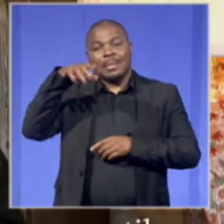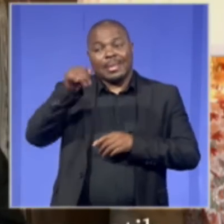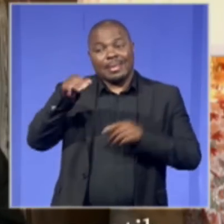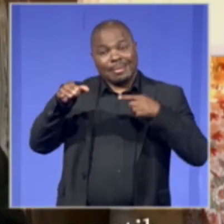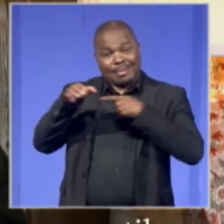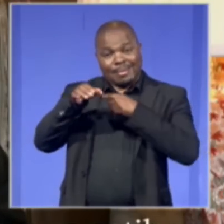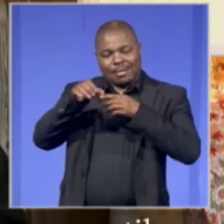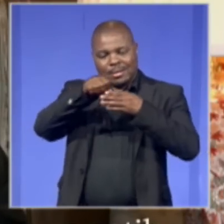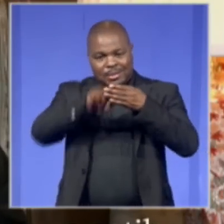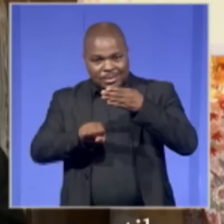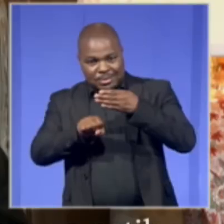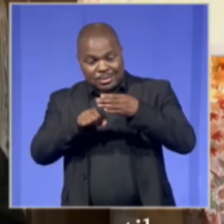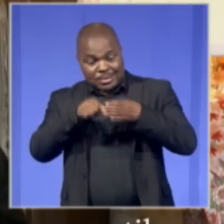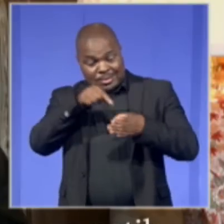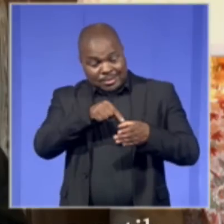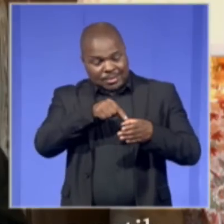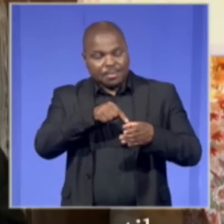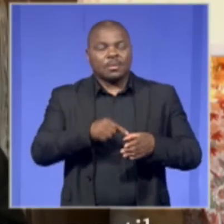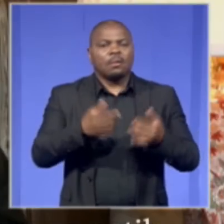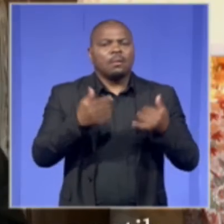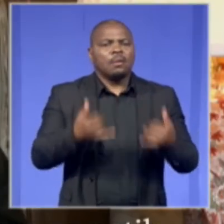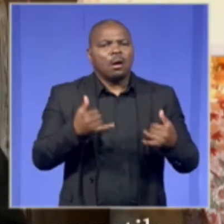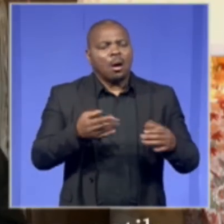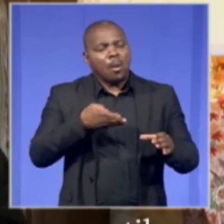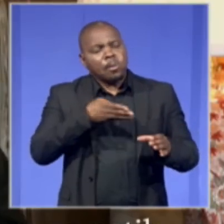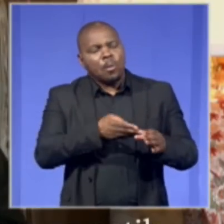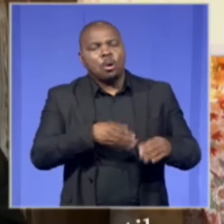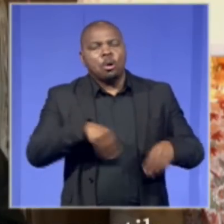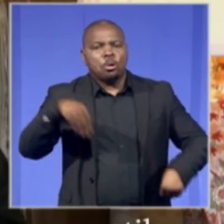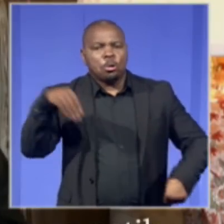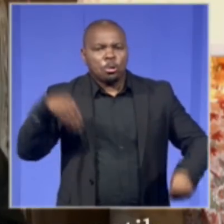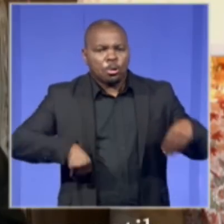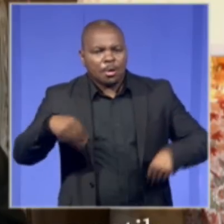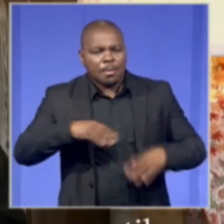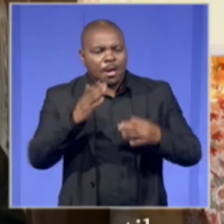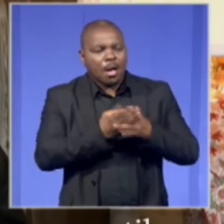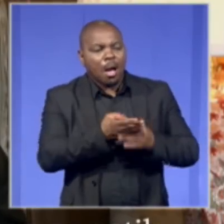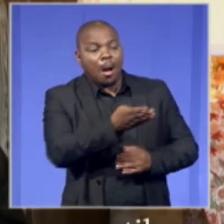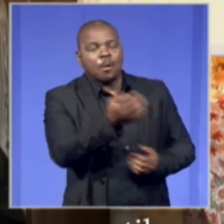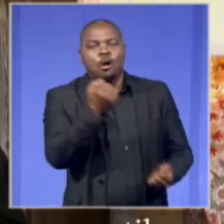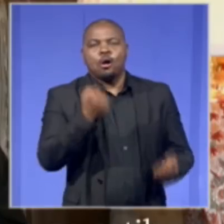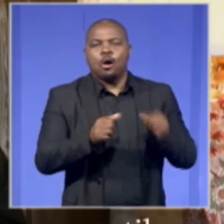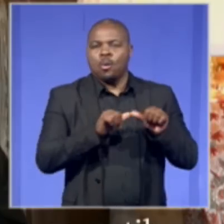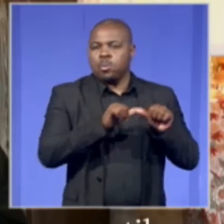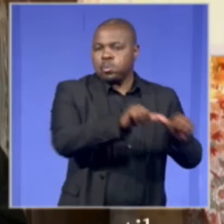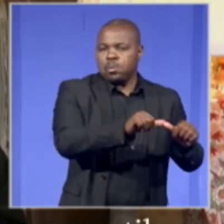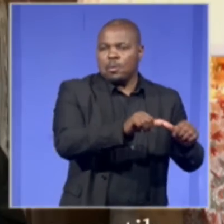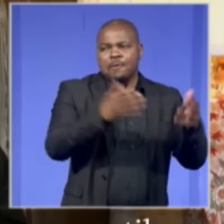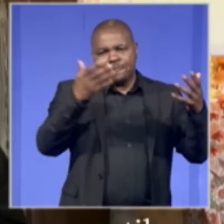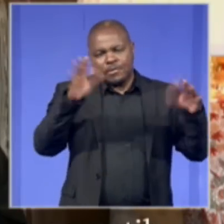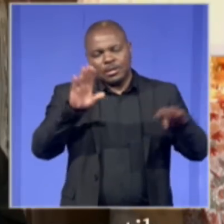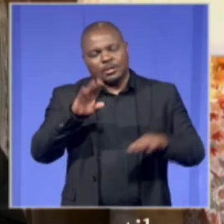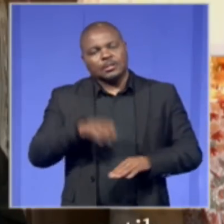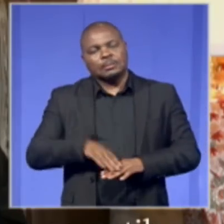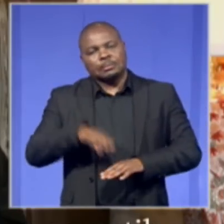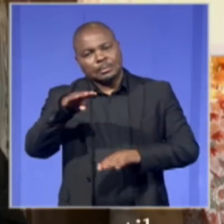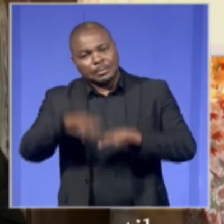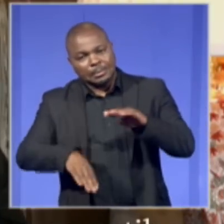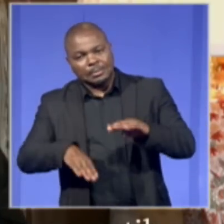NPA, currently has a number of corruption cases in court and has charged several